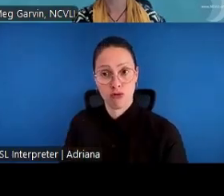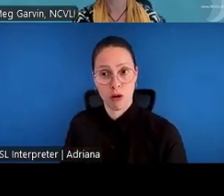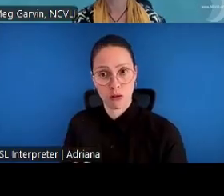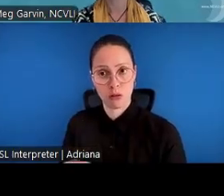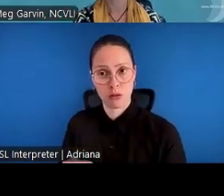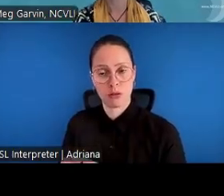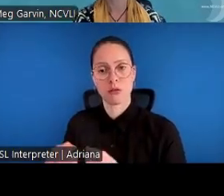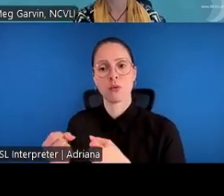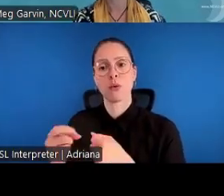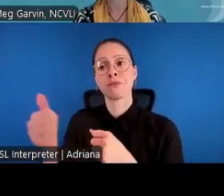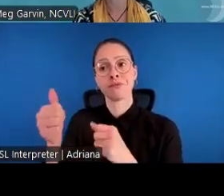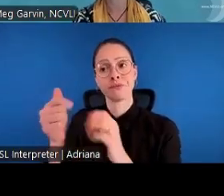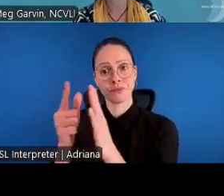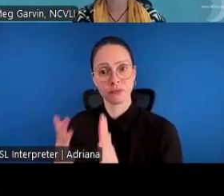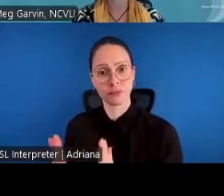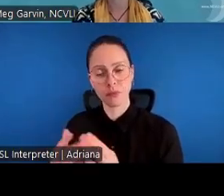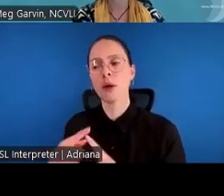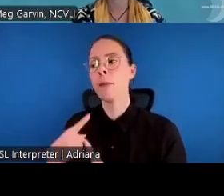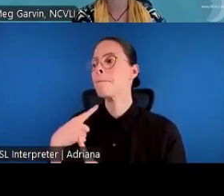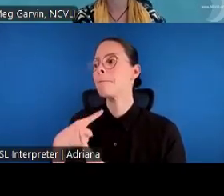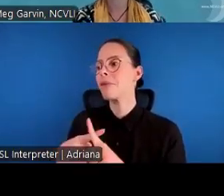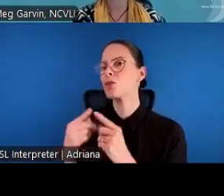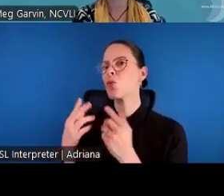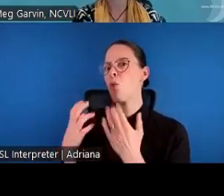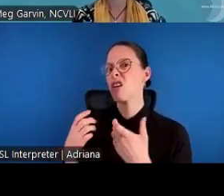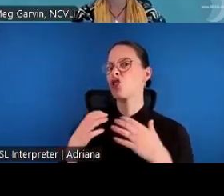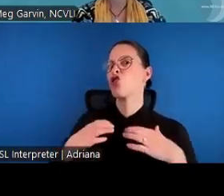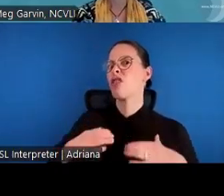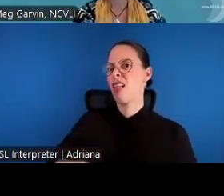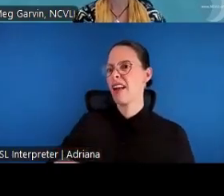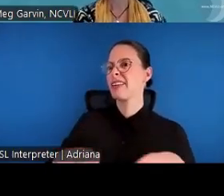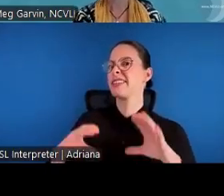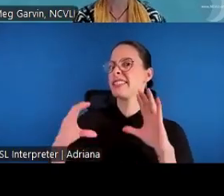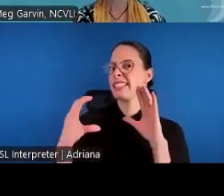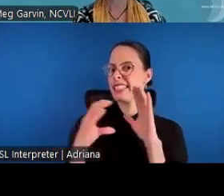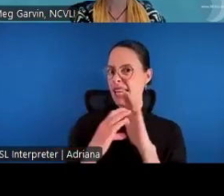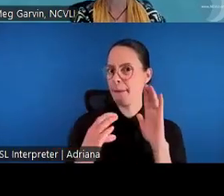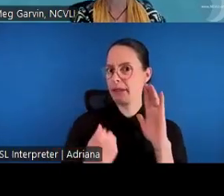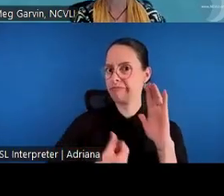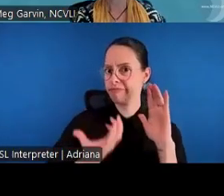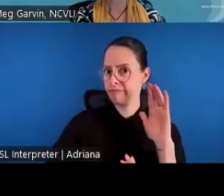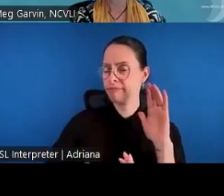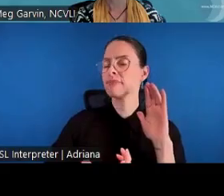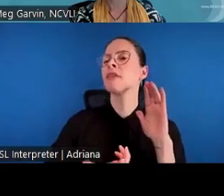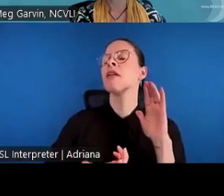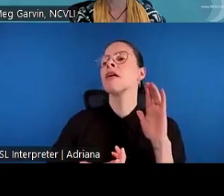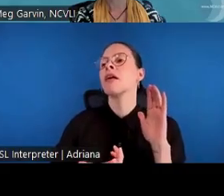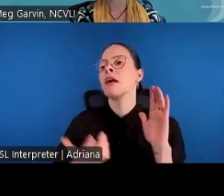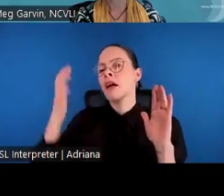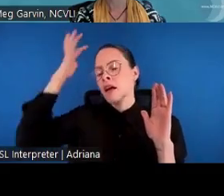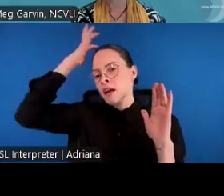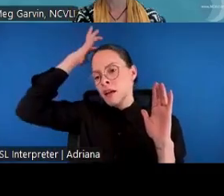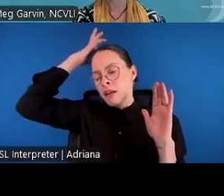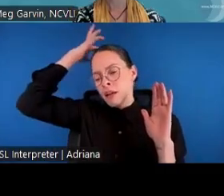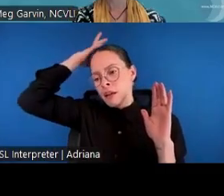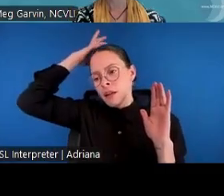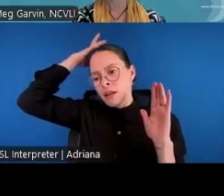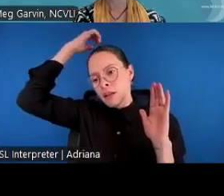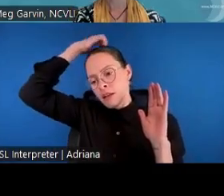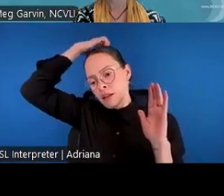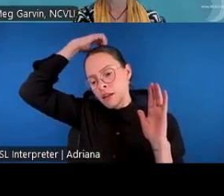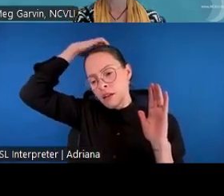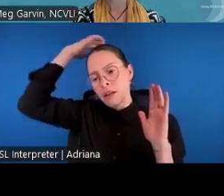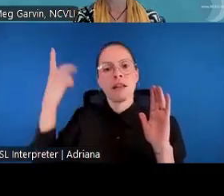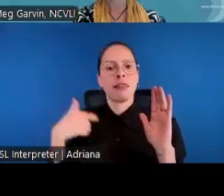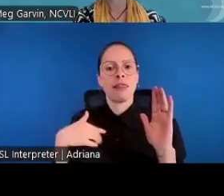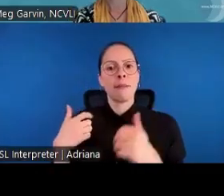client's statement. So whatever happened in that space, you want to have it. And the military is all over